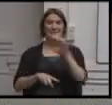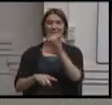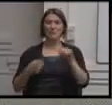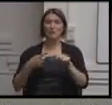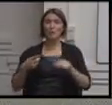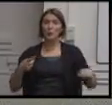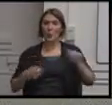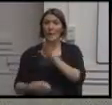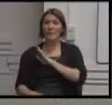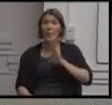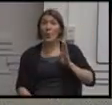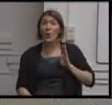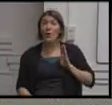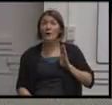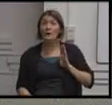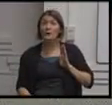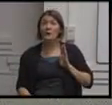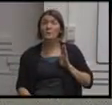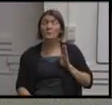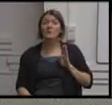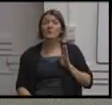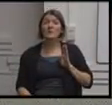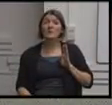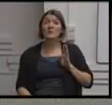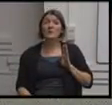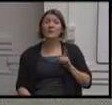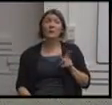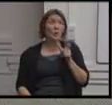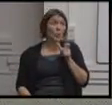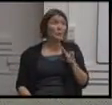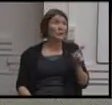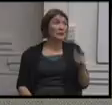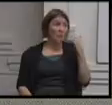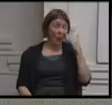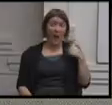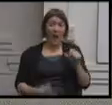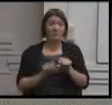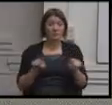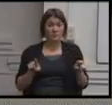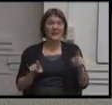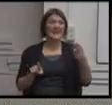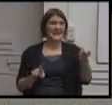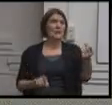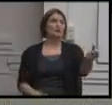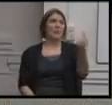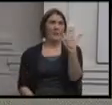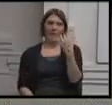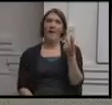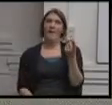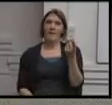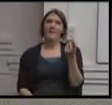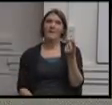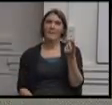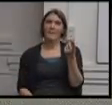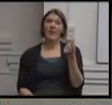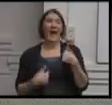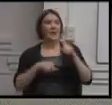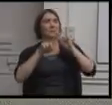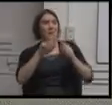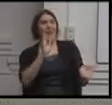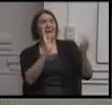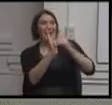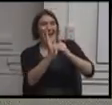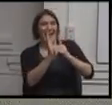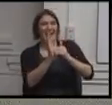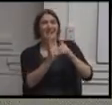copied who I knew was interested, and he wrote back. And I responded once